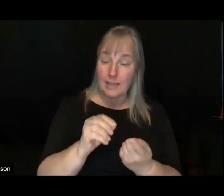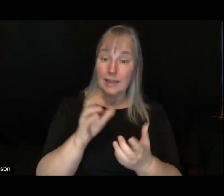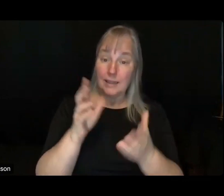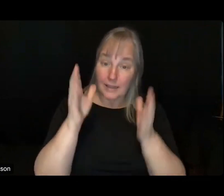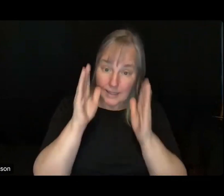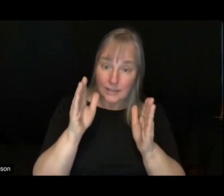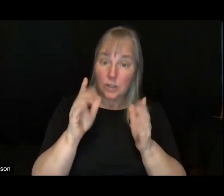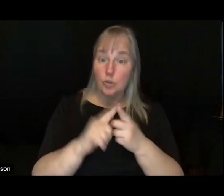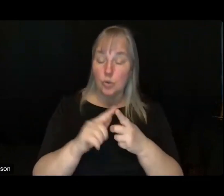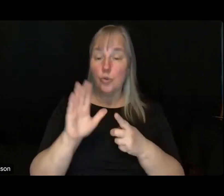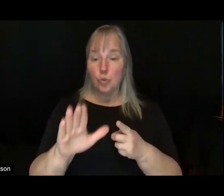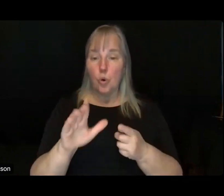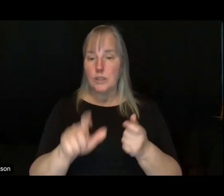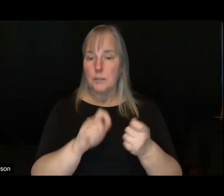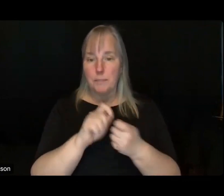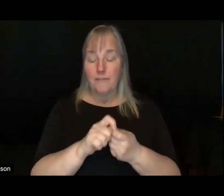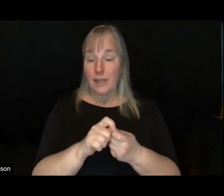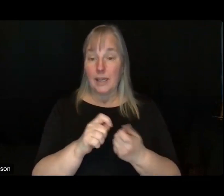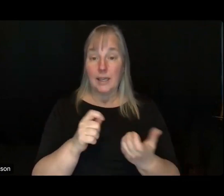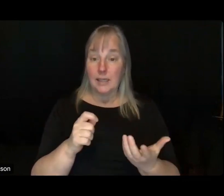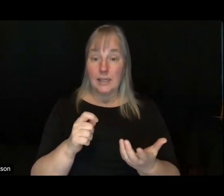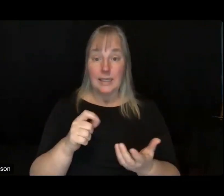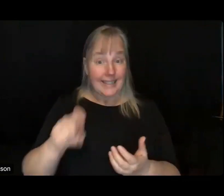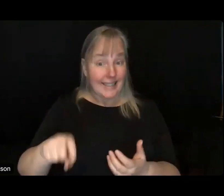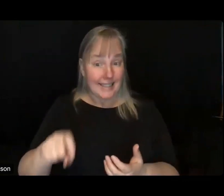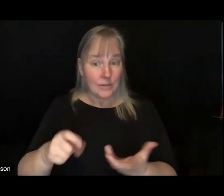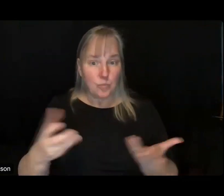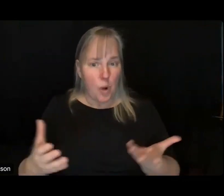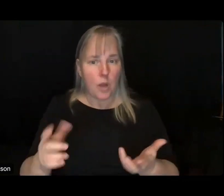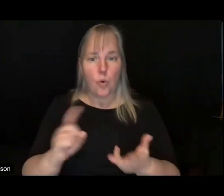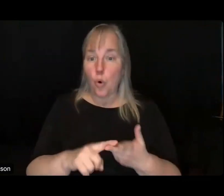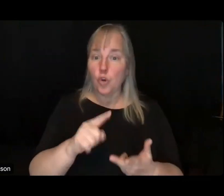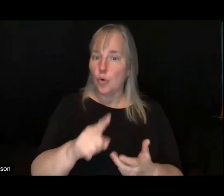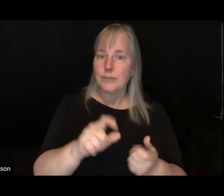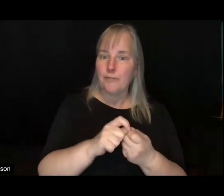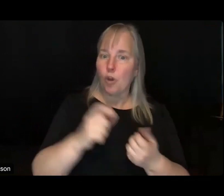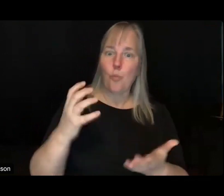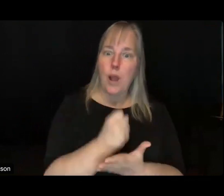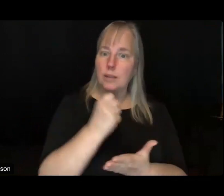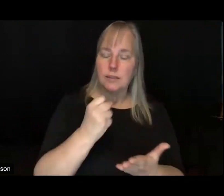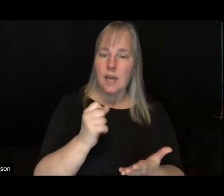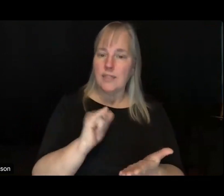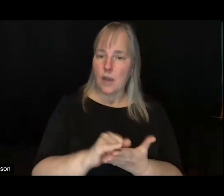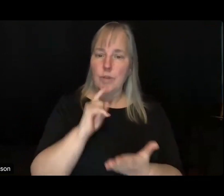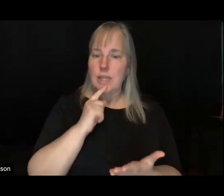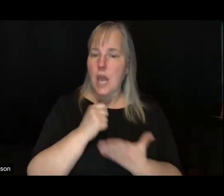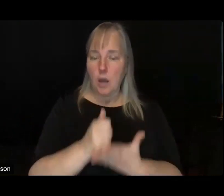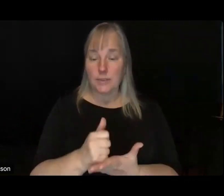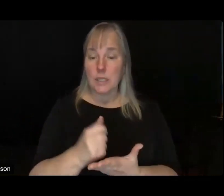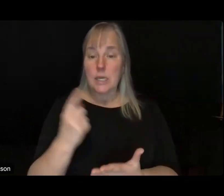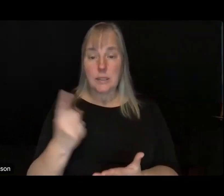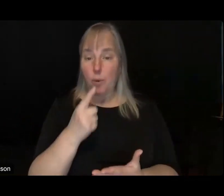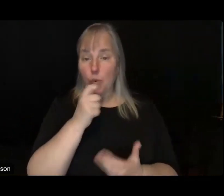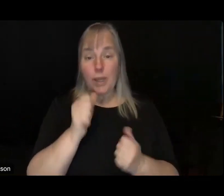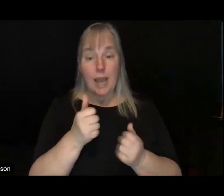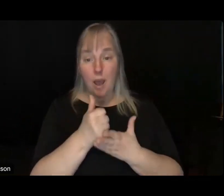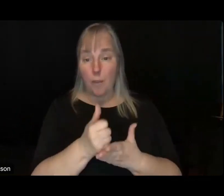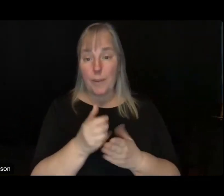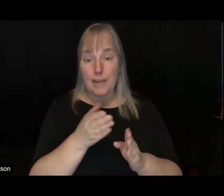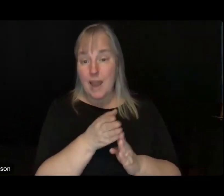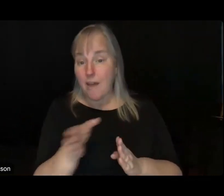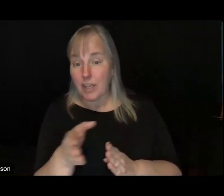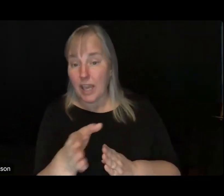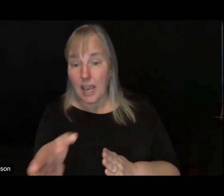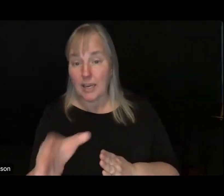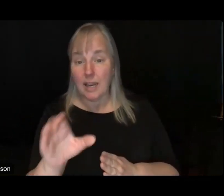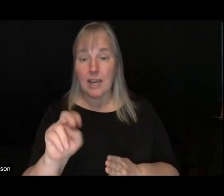are or your specific wins are, I think is really, really helpful. Someone who can just kind of help navigate. I find that there